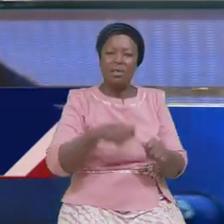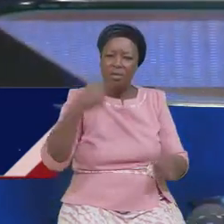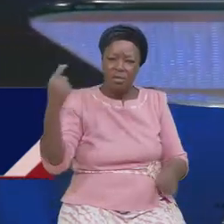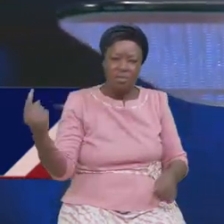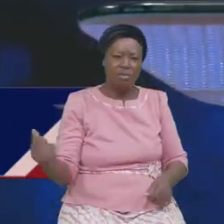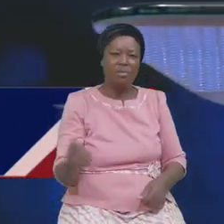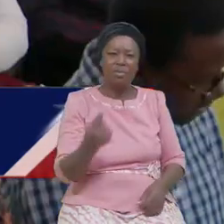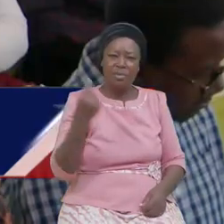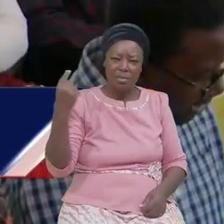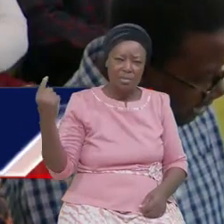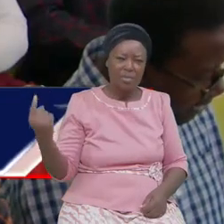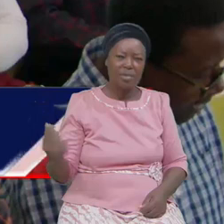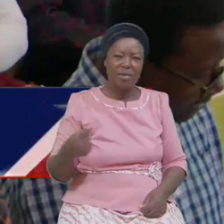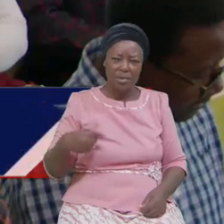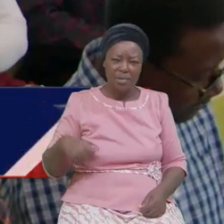amen. Amen.